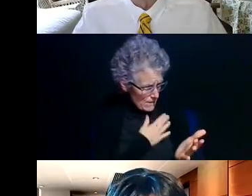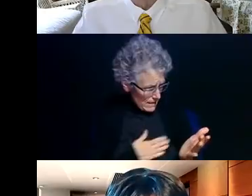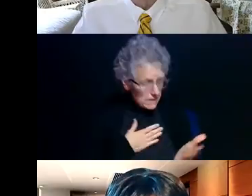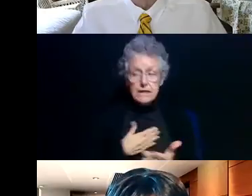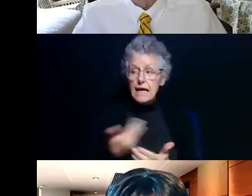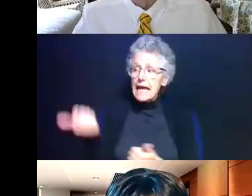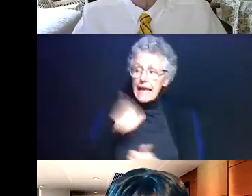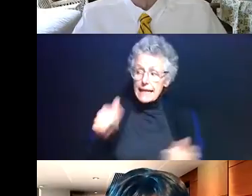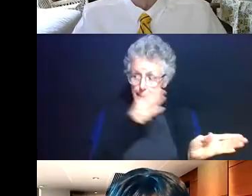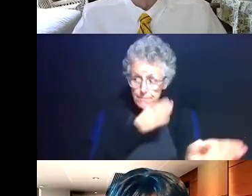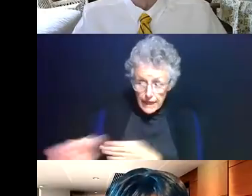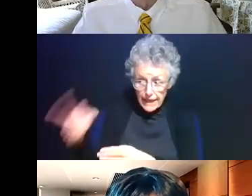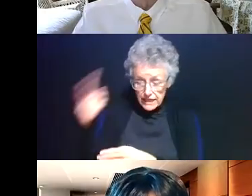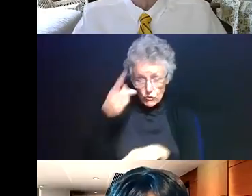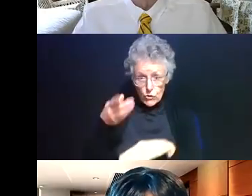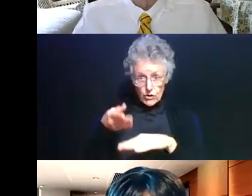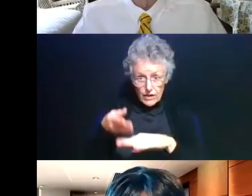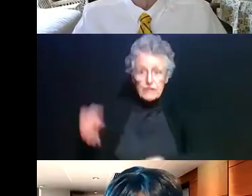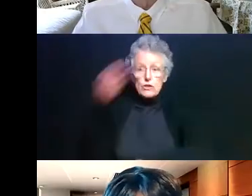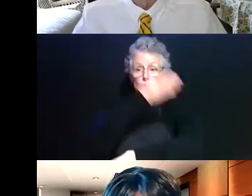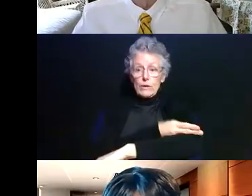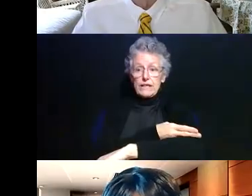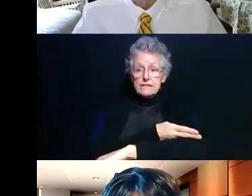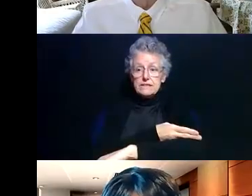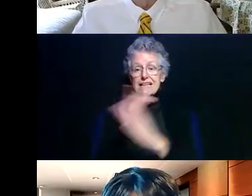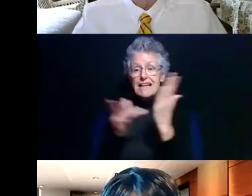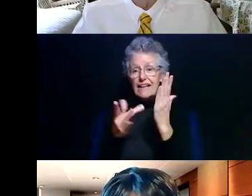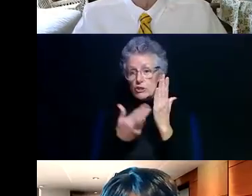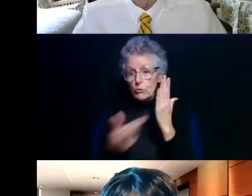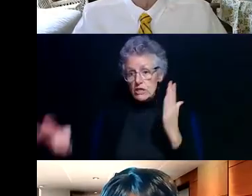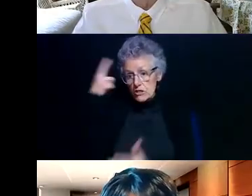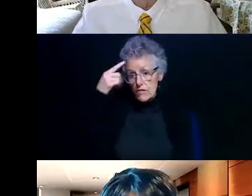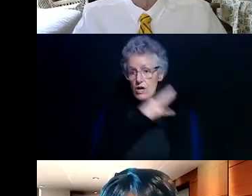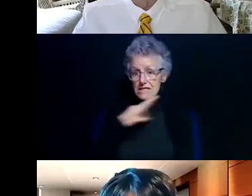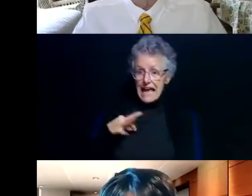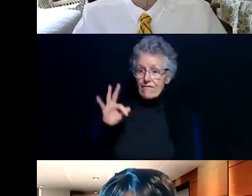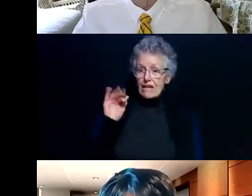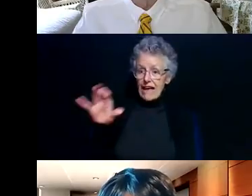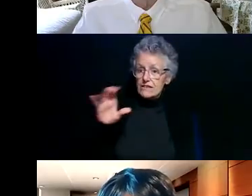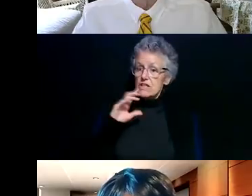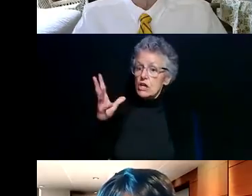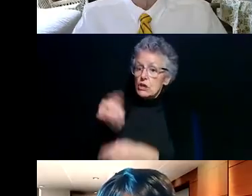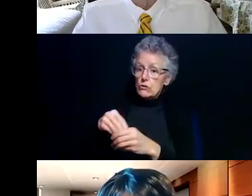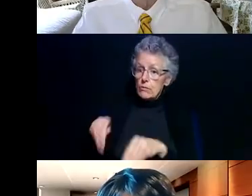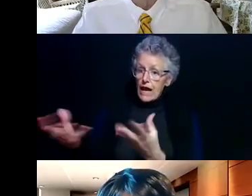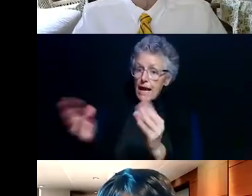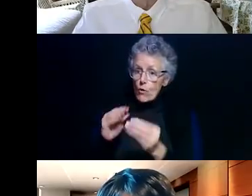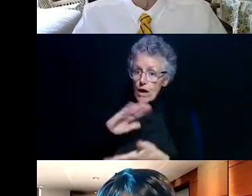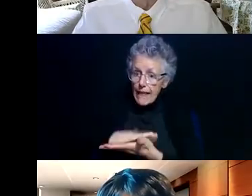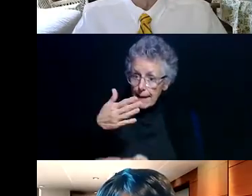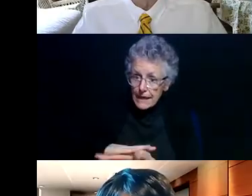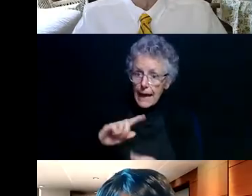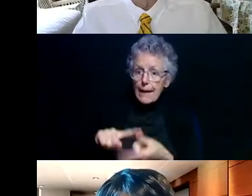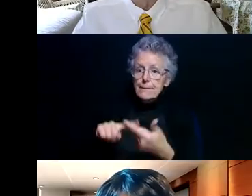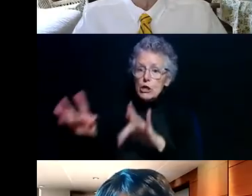there any plans to increase technology resources for staff and faculty, including providing more laptops, computers, cell phones,